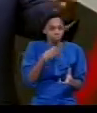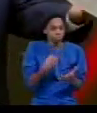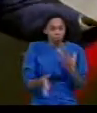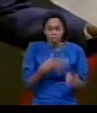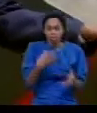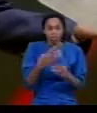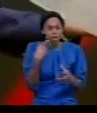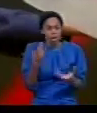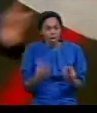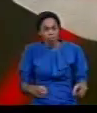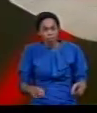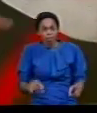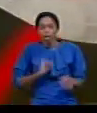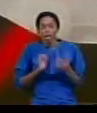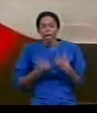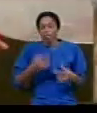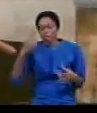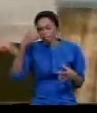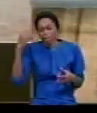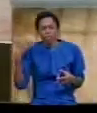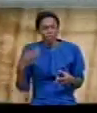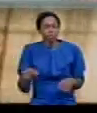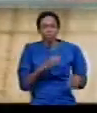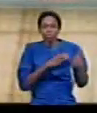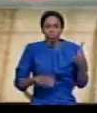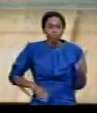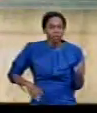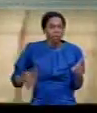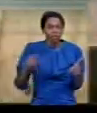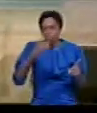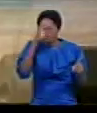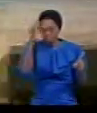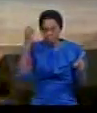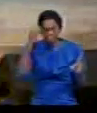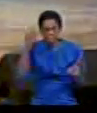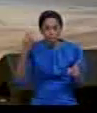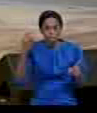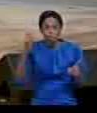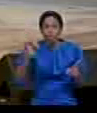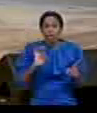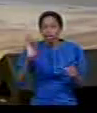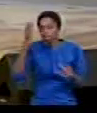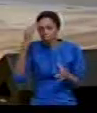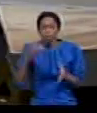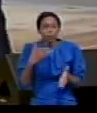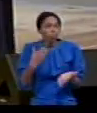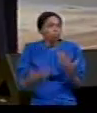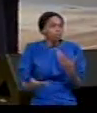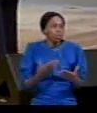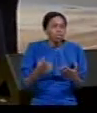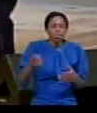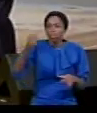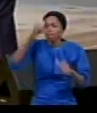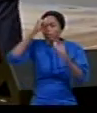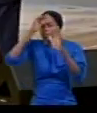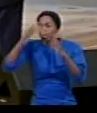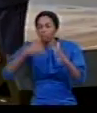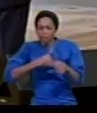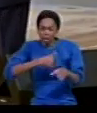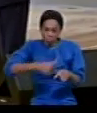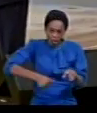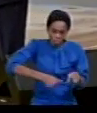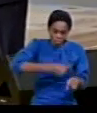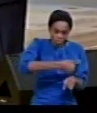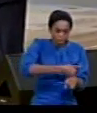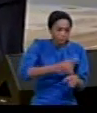The mind that knows that whatever the Father has ordained, that is what will happen. And so we're not